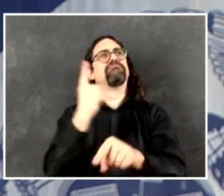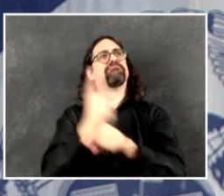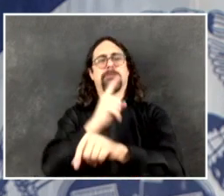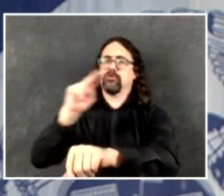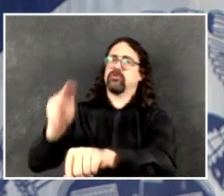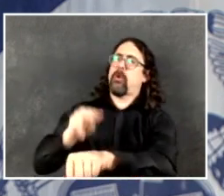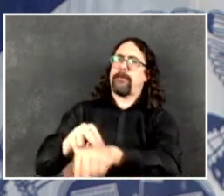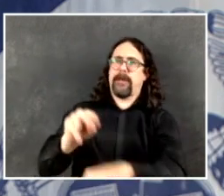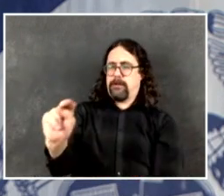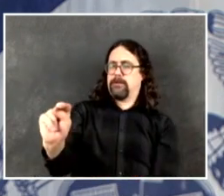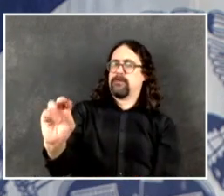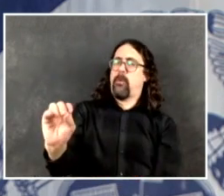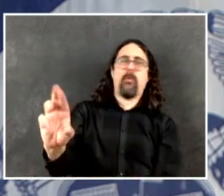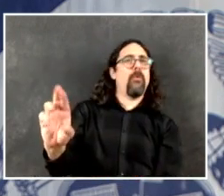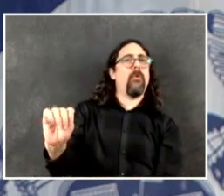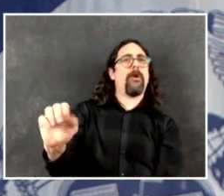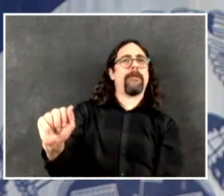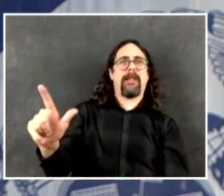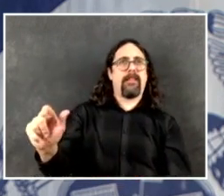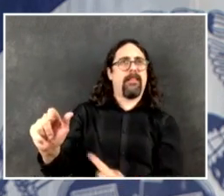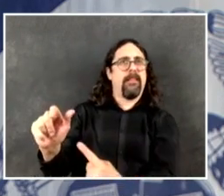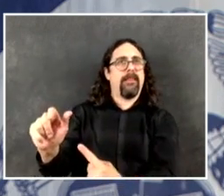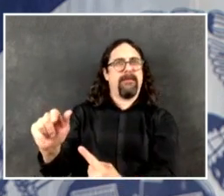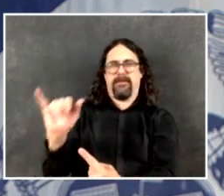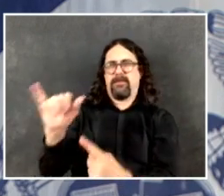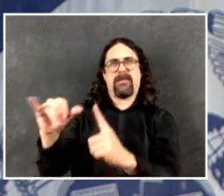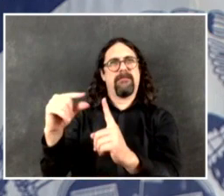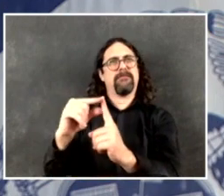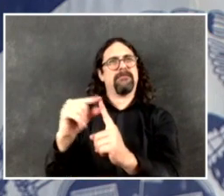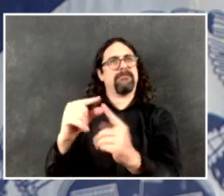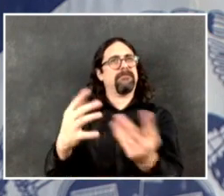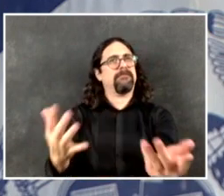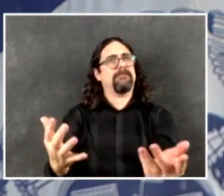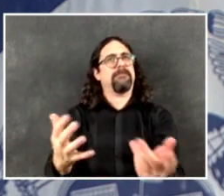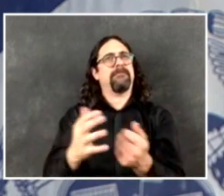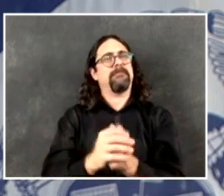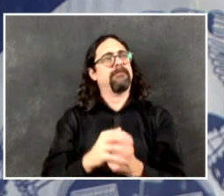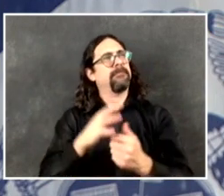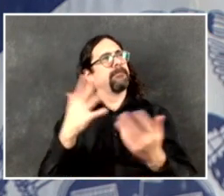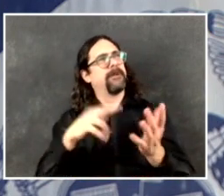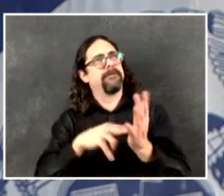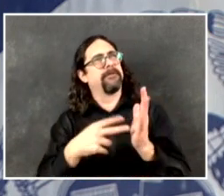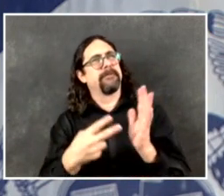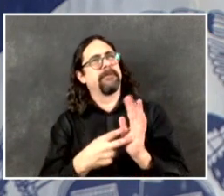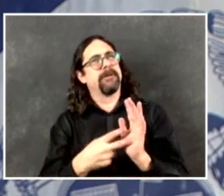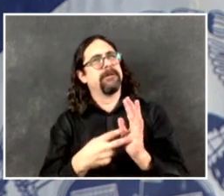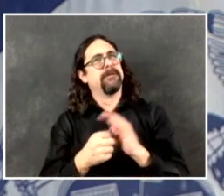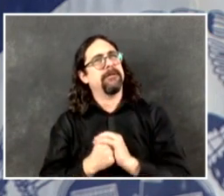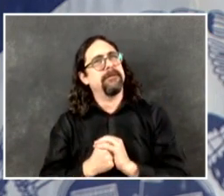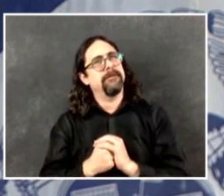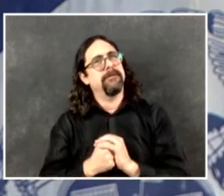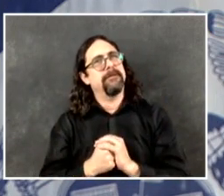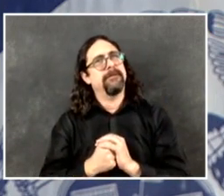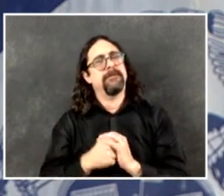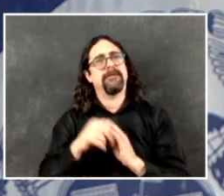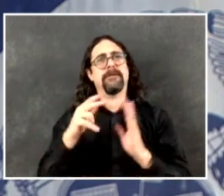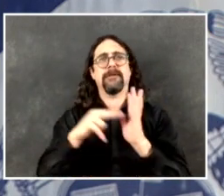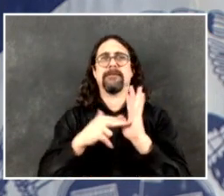crisis will end. We will come back. We will be a great city. We always have been a great